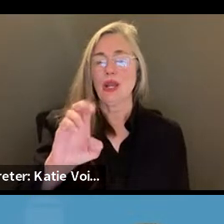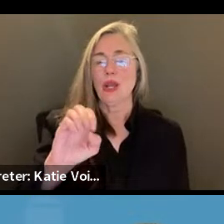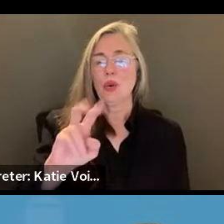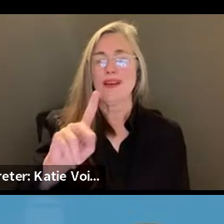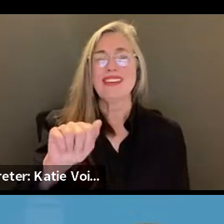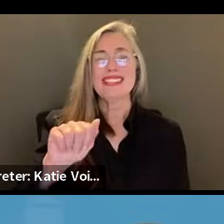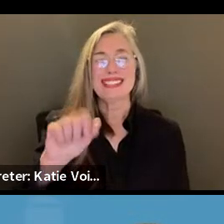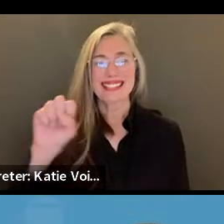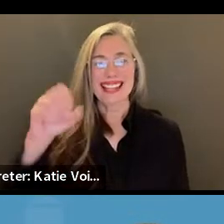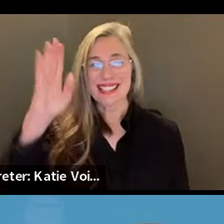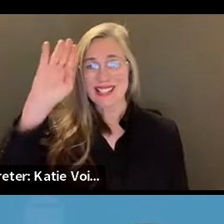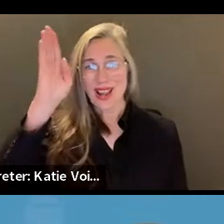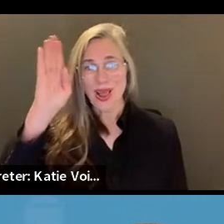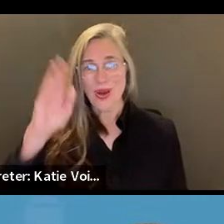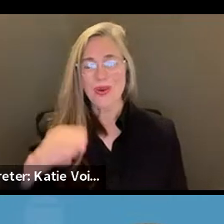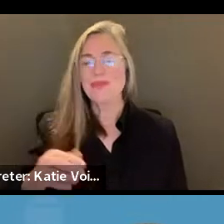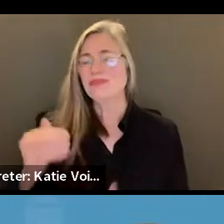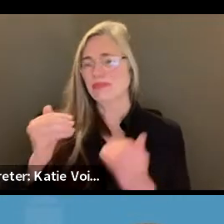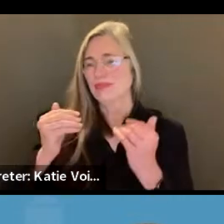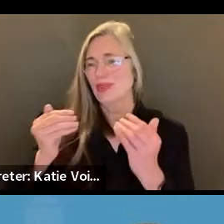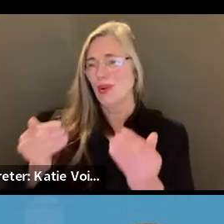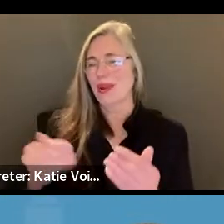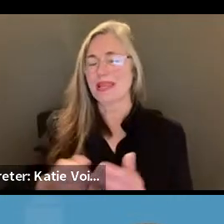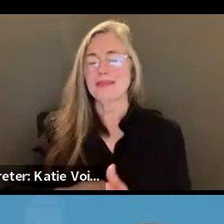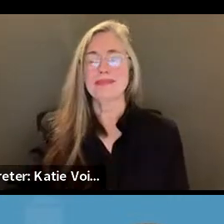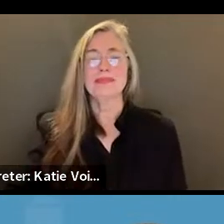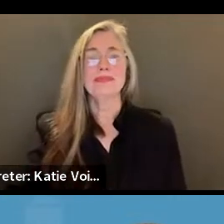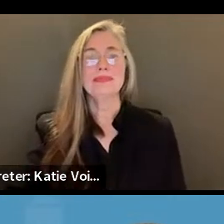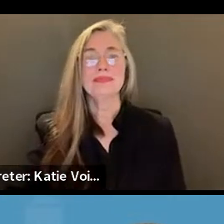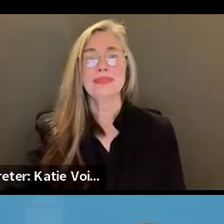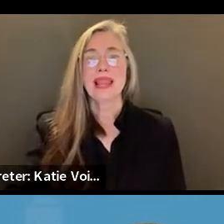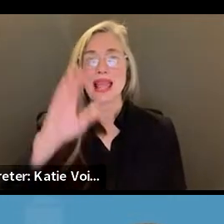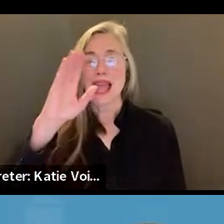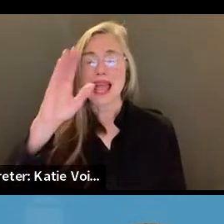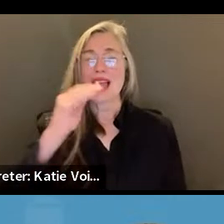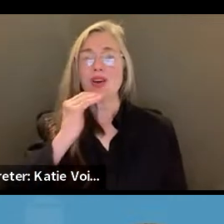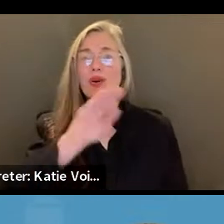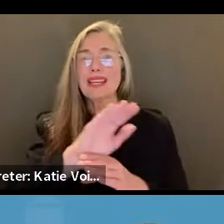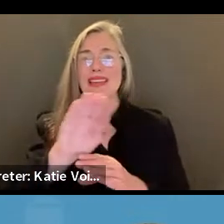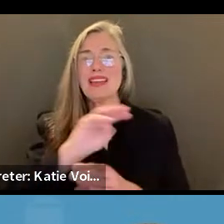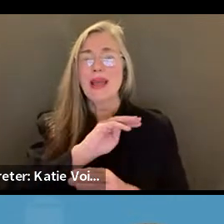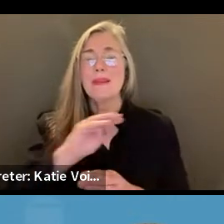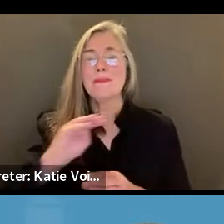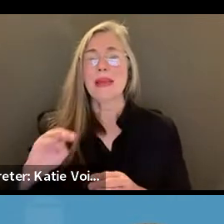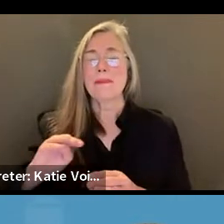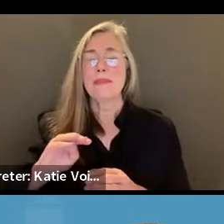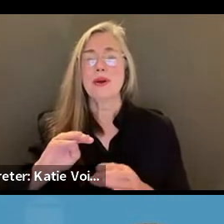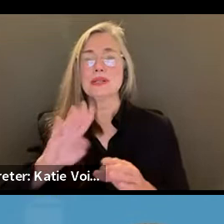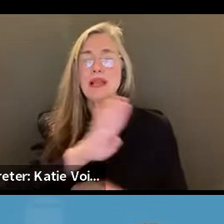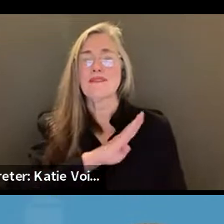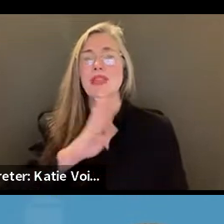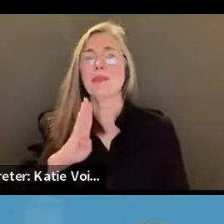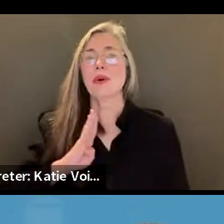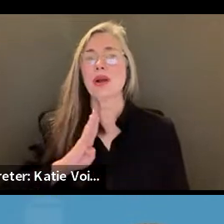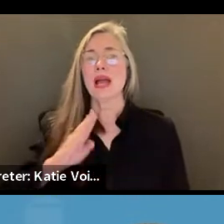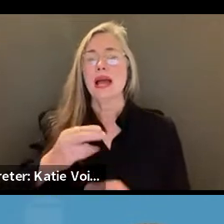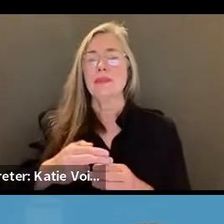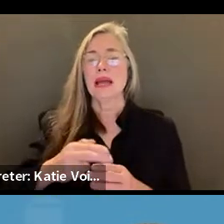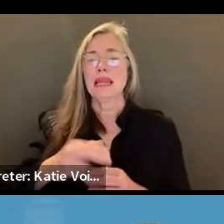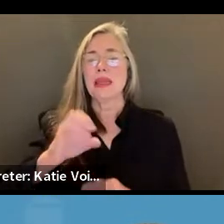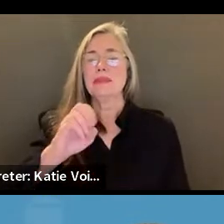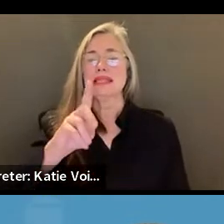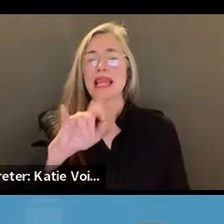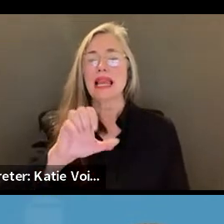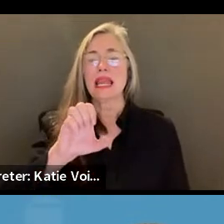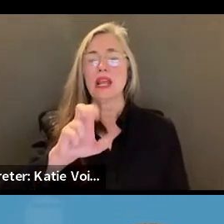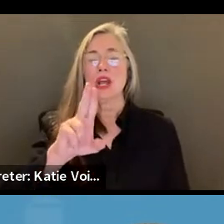Yes, hello? Yes, go ahead. All right. Hello and good evening, members of the school board. My name is Ellie Cuevas.